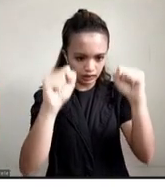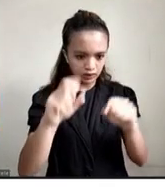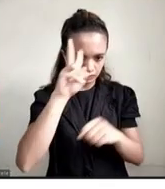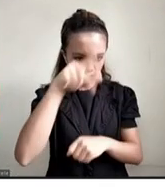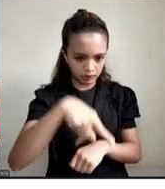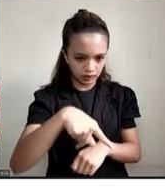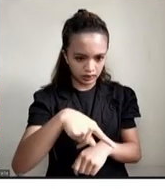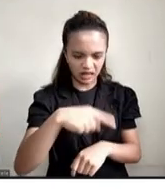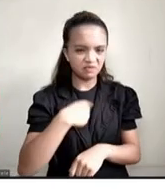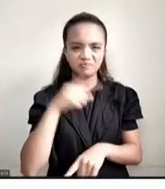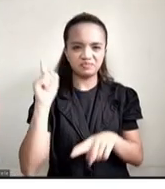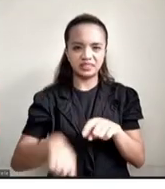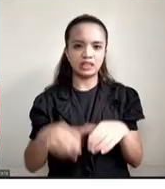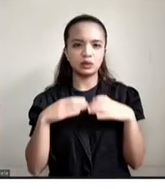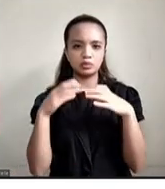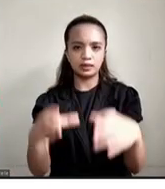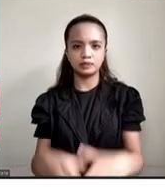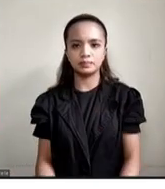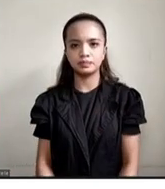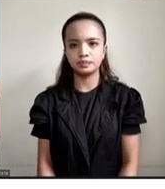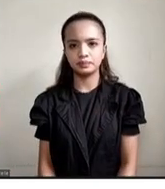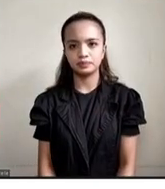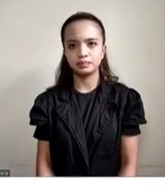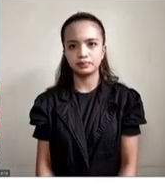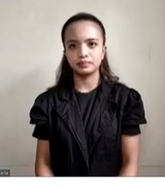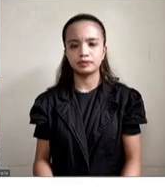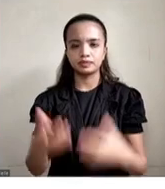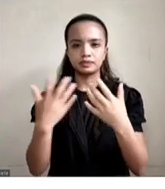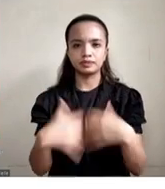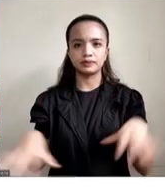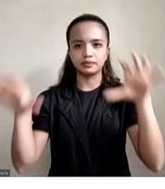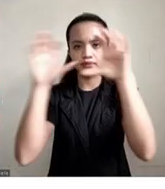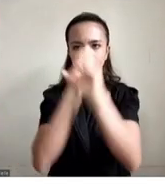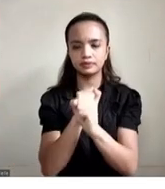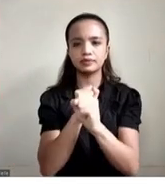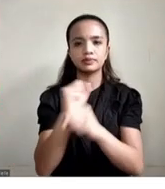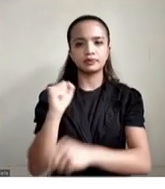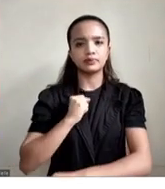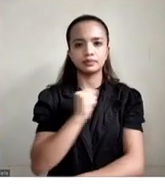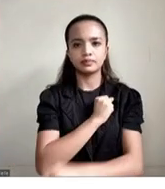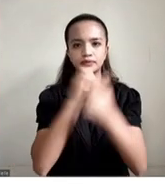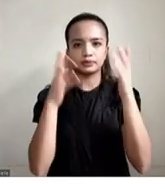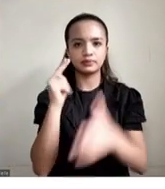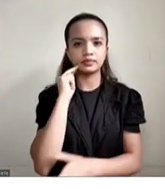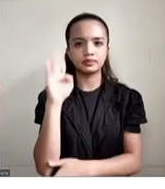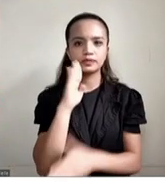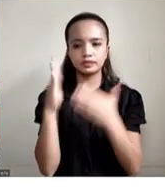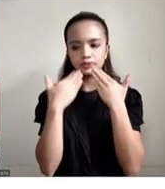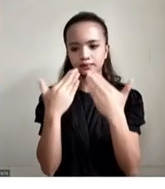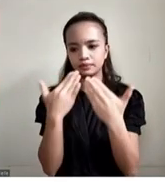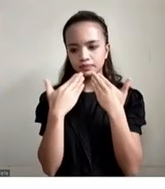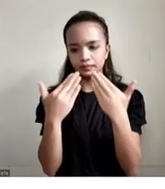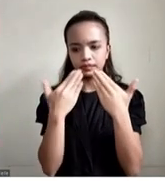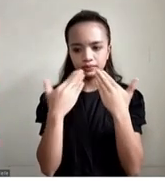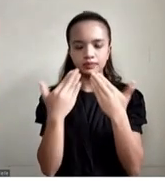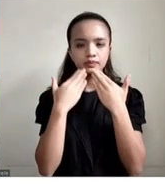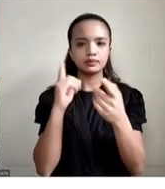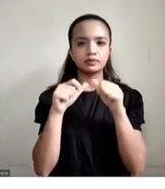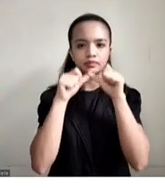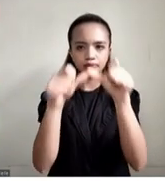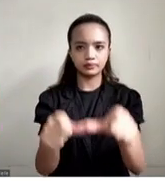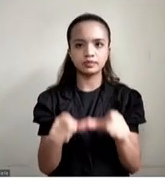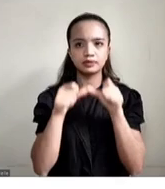cannot commit to. And we're going to have to leave it at that. Senator Nancy Binay, always a pleasure talking to you. You continue to